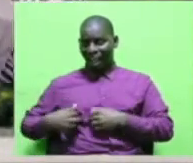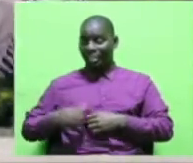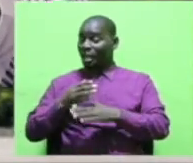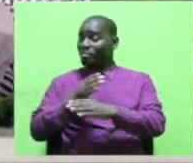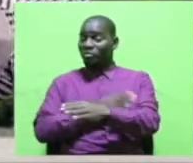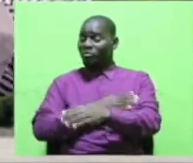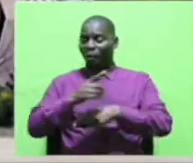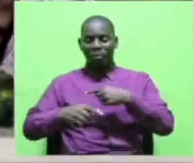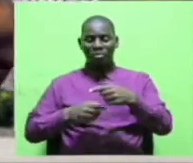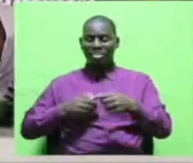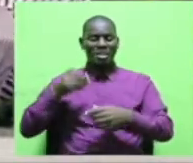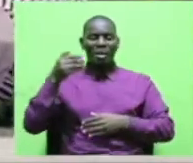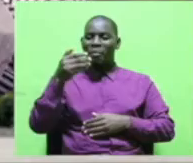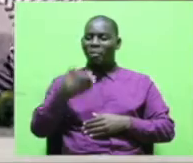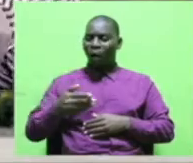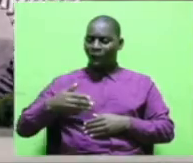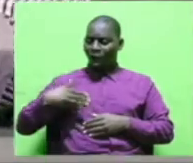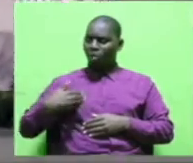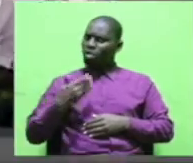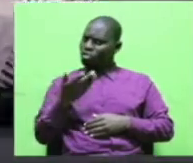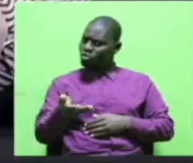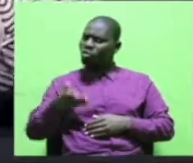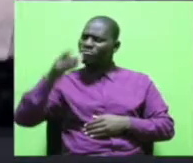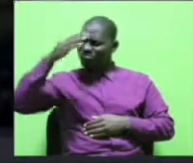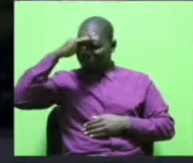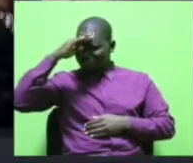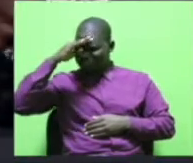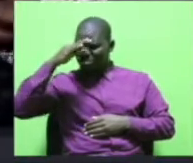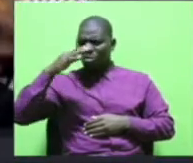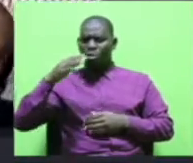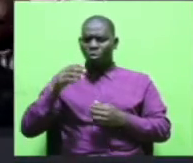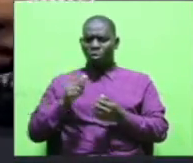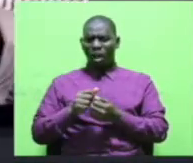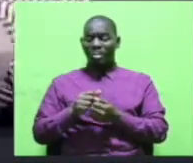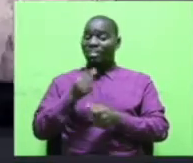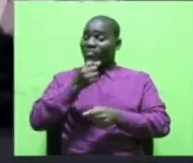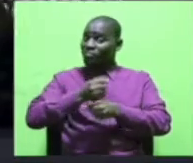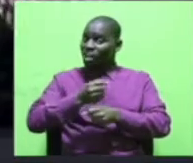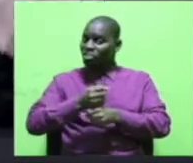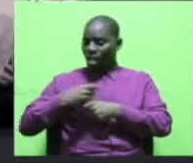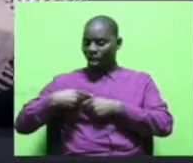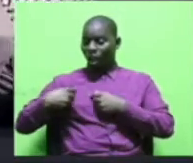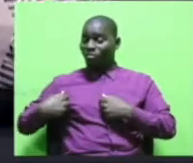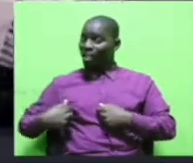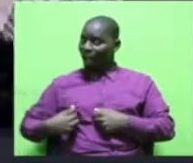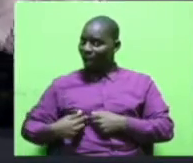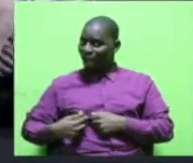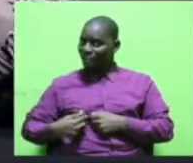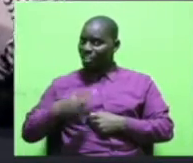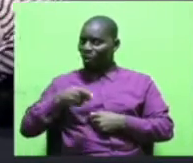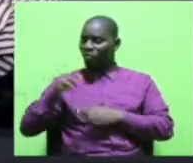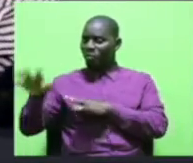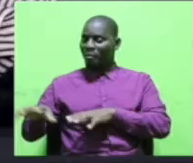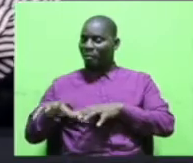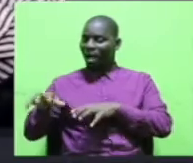we proceed any further, I want you to think on what could be the function of the heart for the